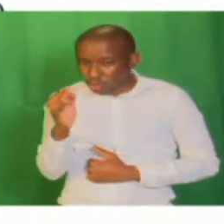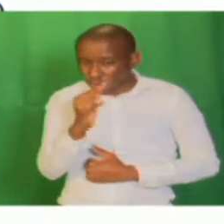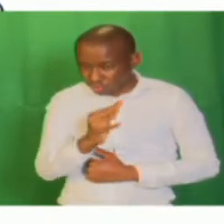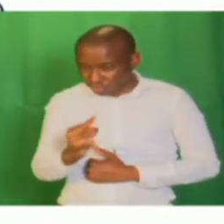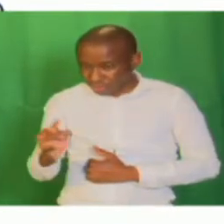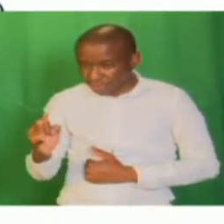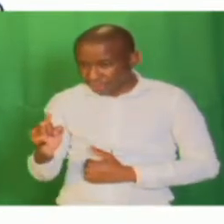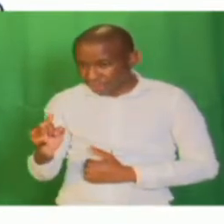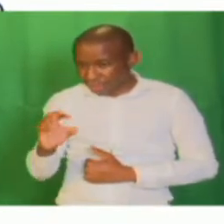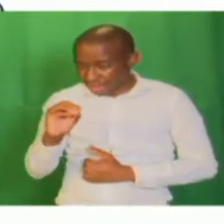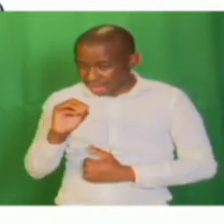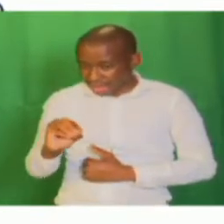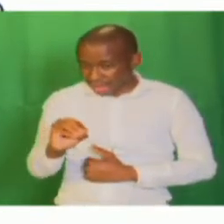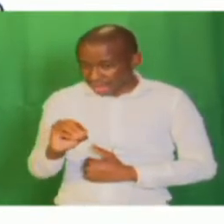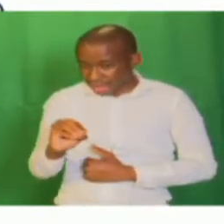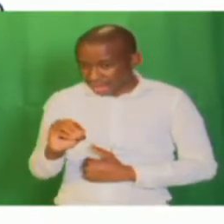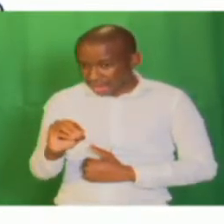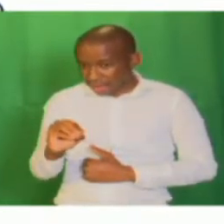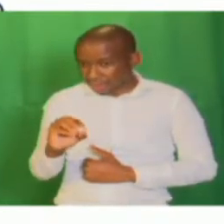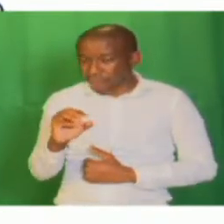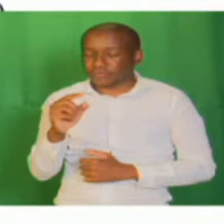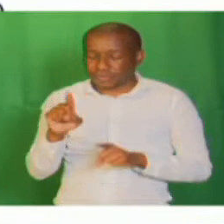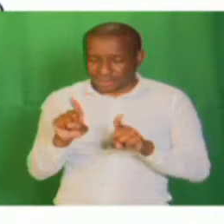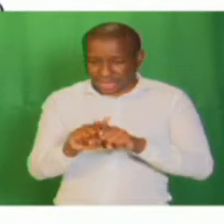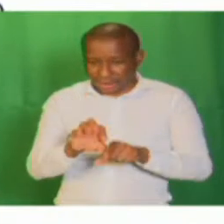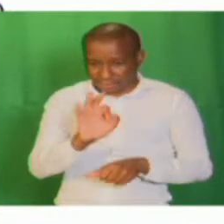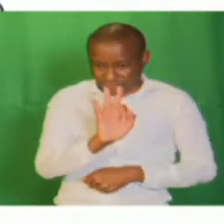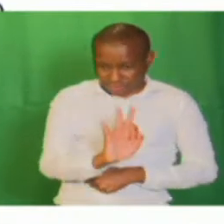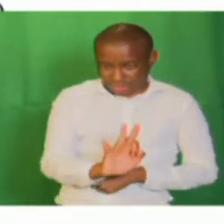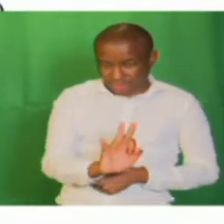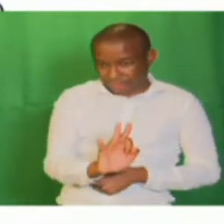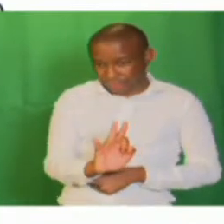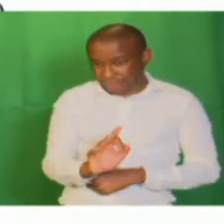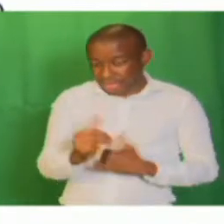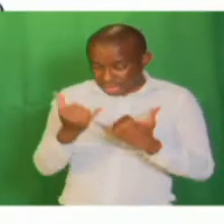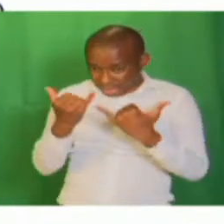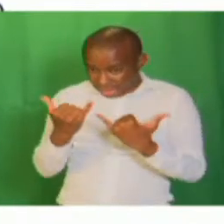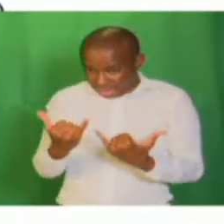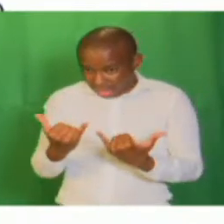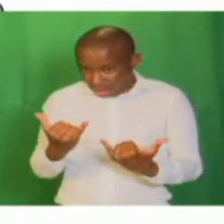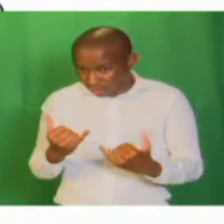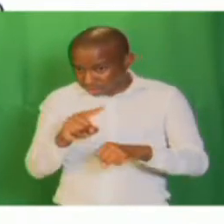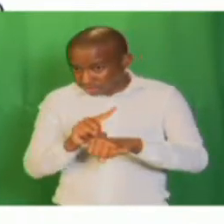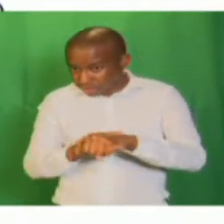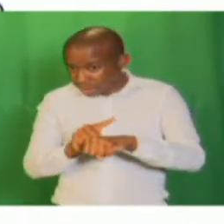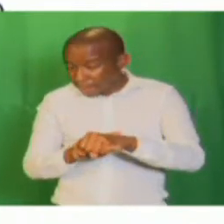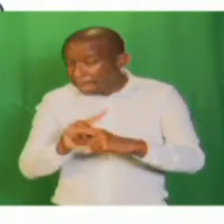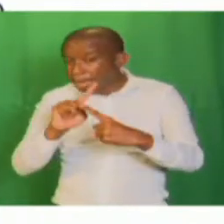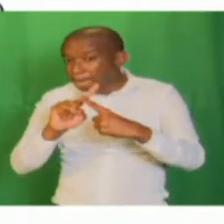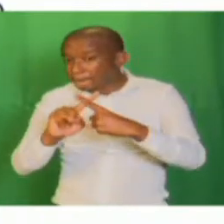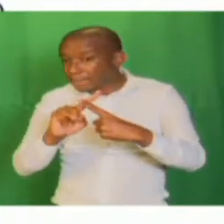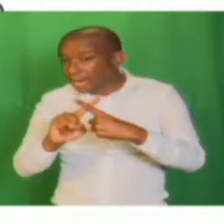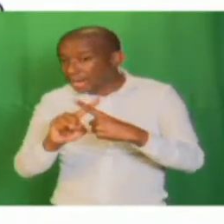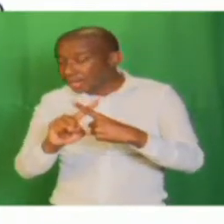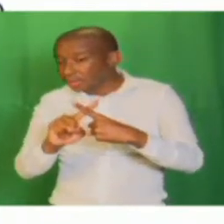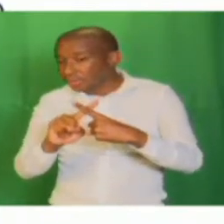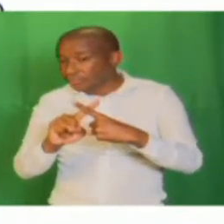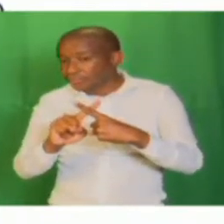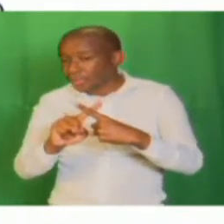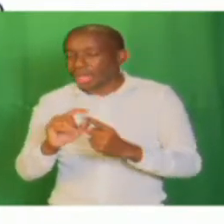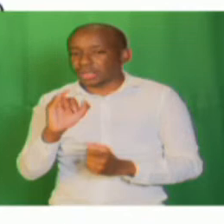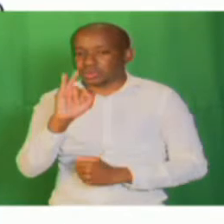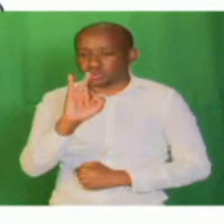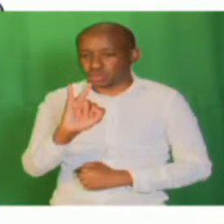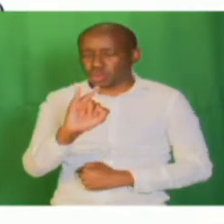1, 2, 3 rows, and we still have 3 here. And this time we are going to be multiplying it by